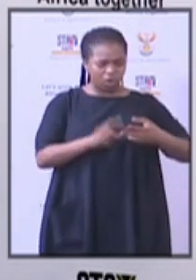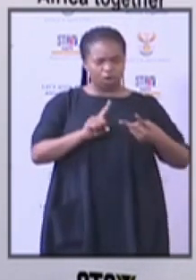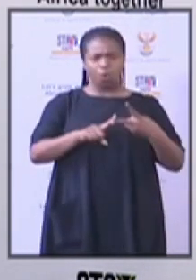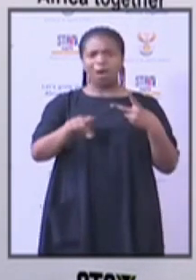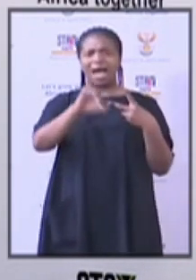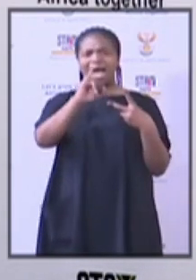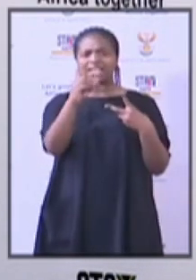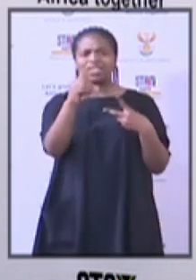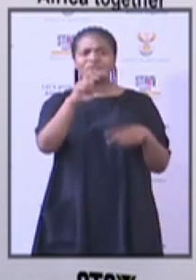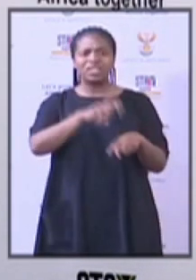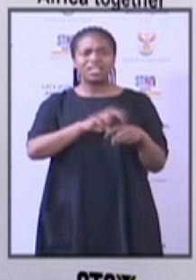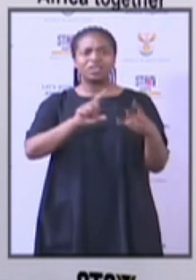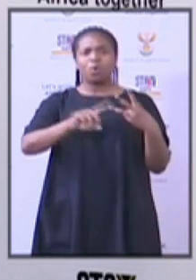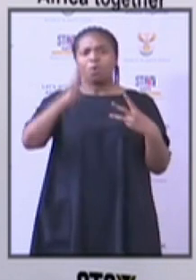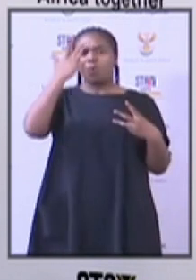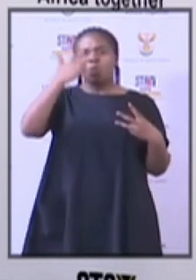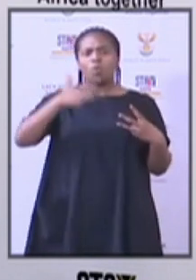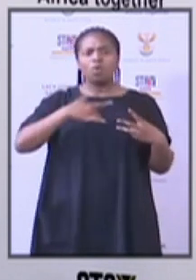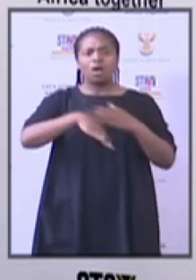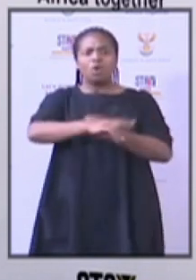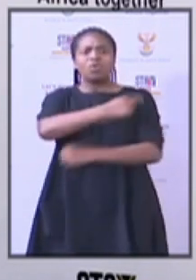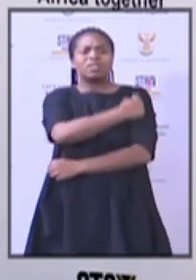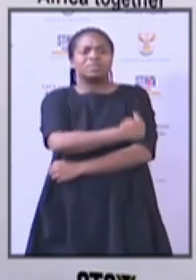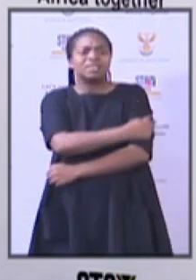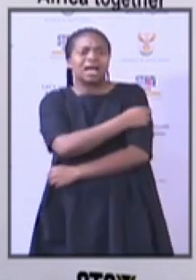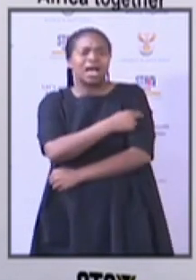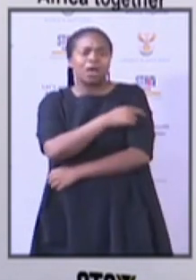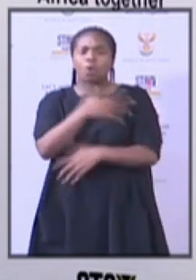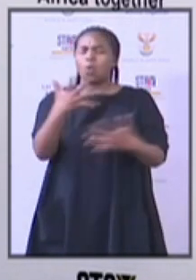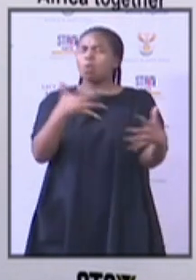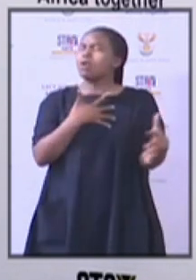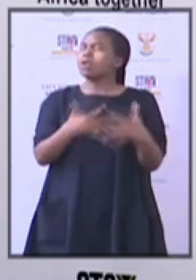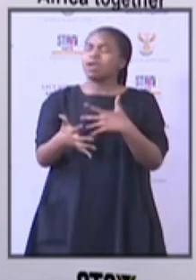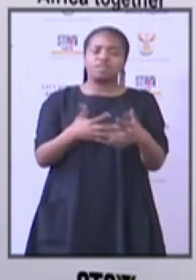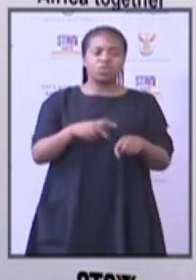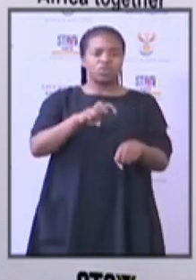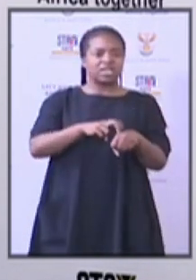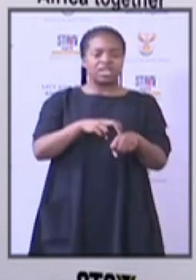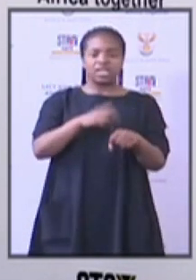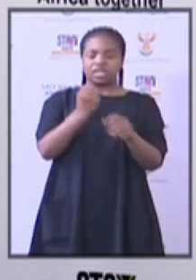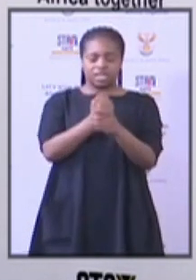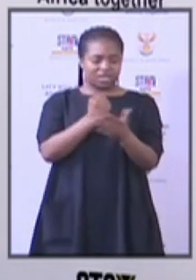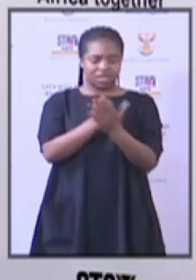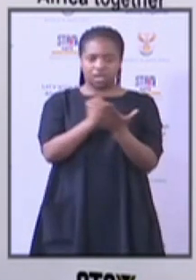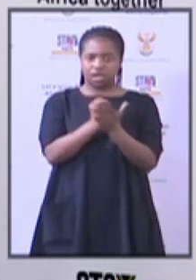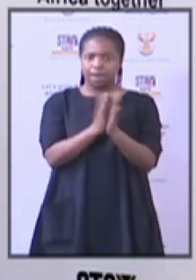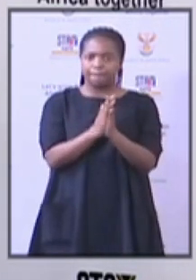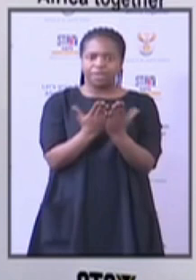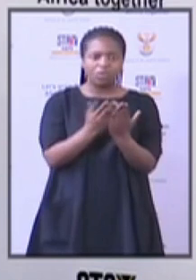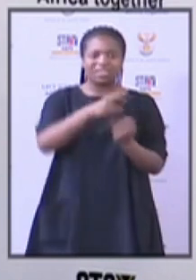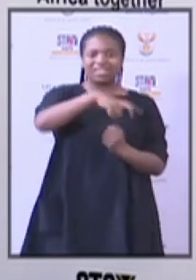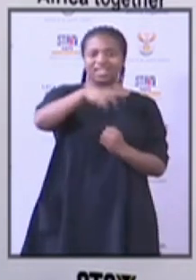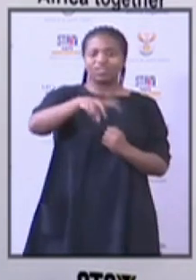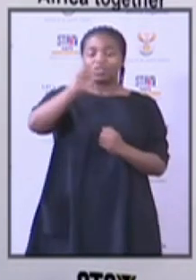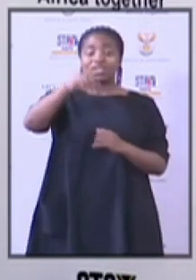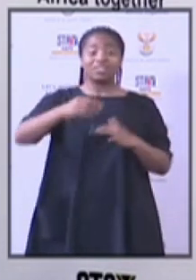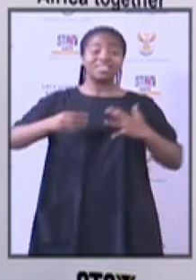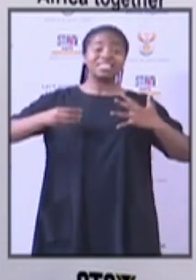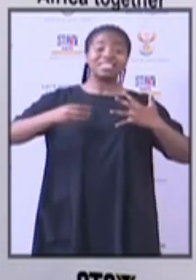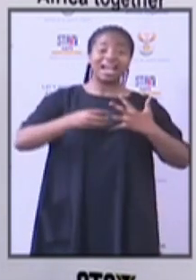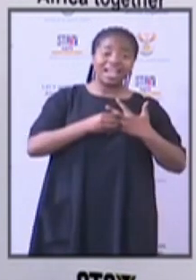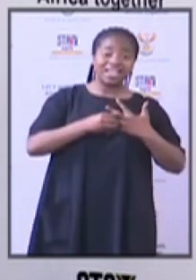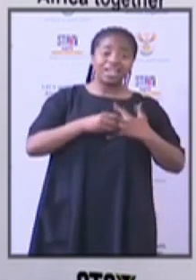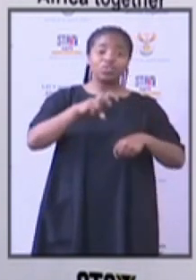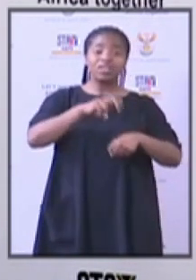o gola o tsena mahlalagading o nyaka pasa o tla Home Affairs ge o nyala o